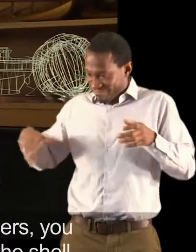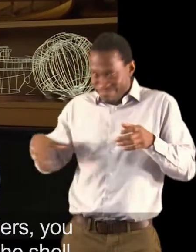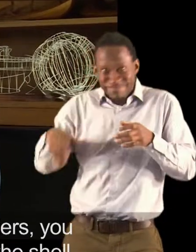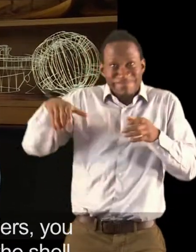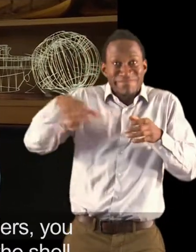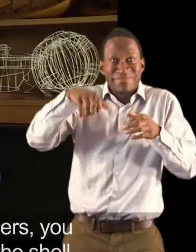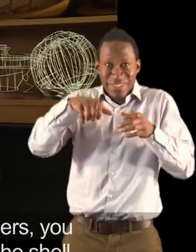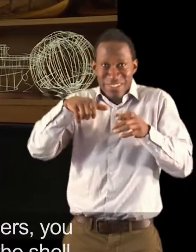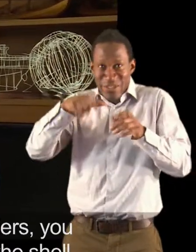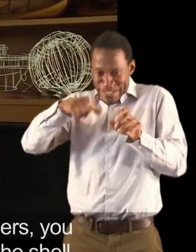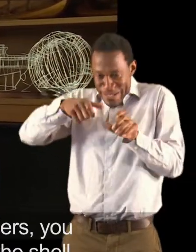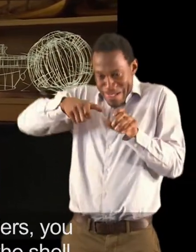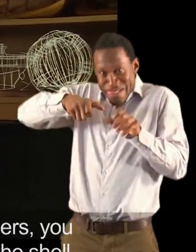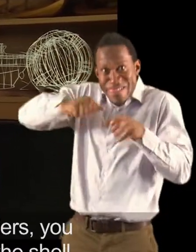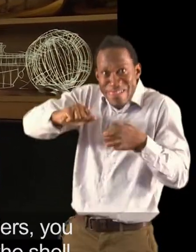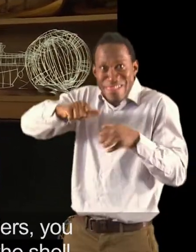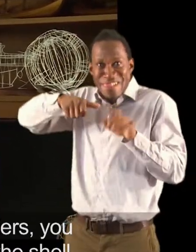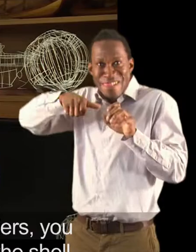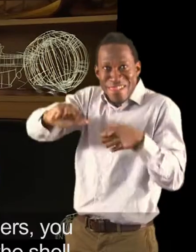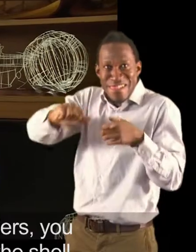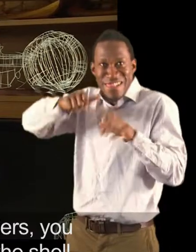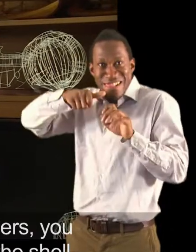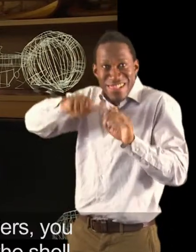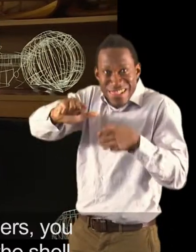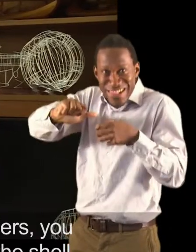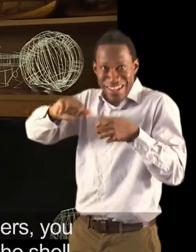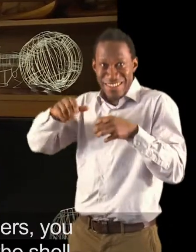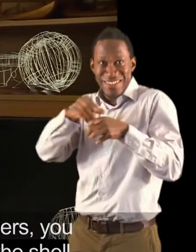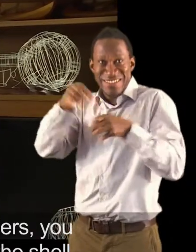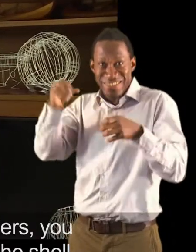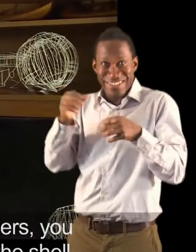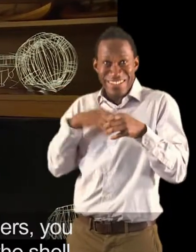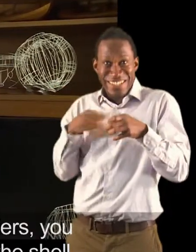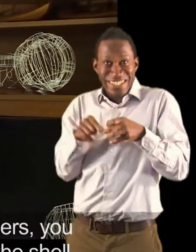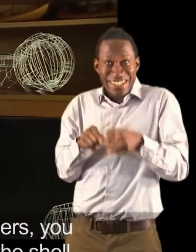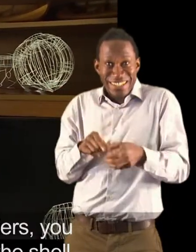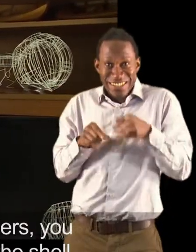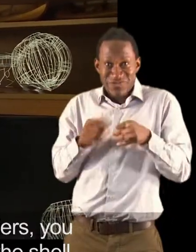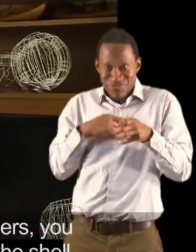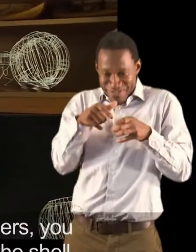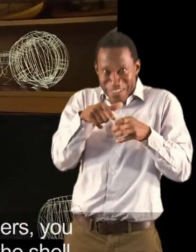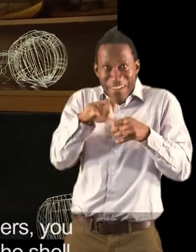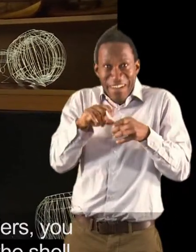with a couple of pairs of pliers you could unscrew the back of the shell.